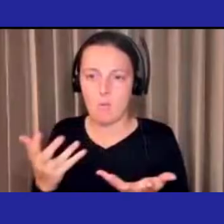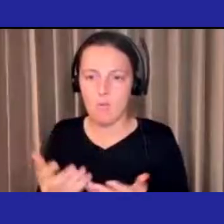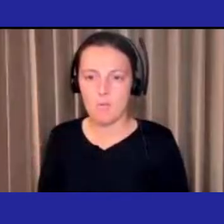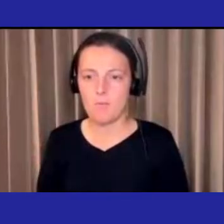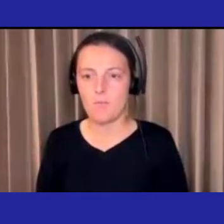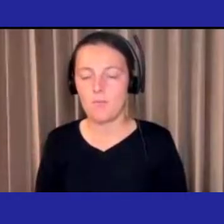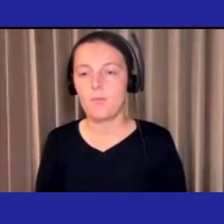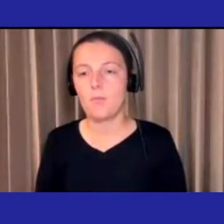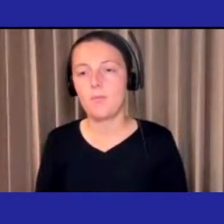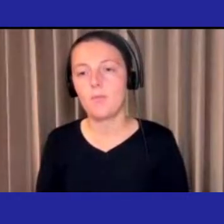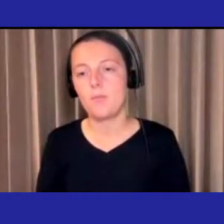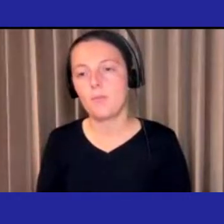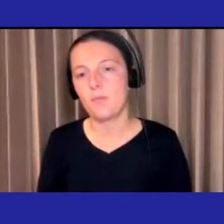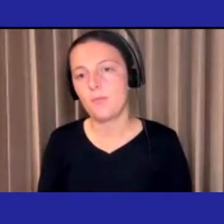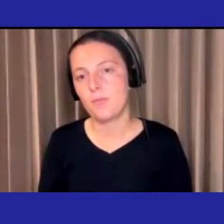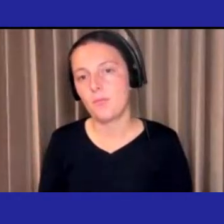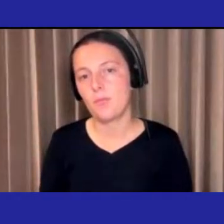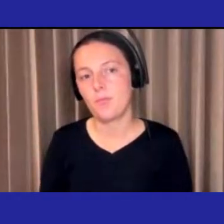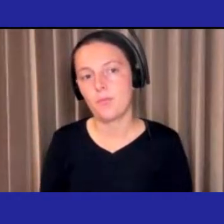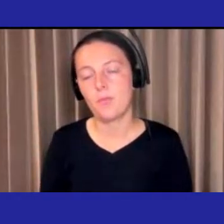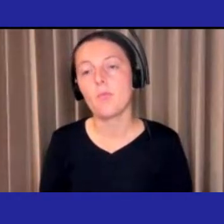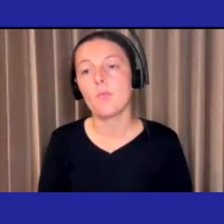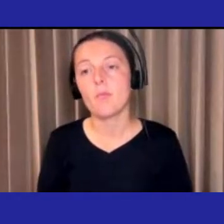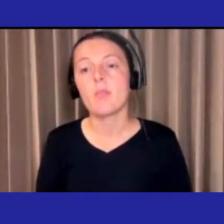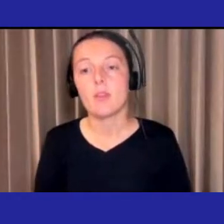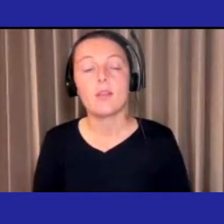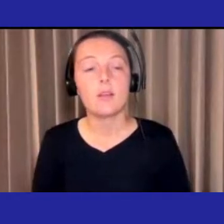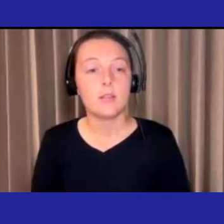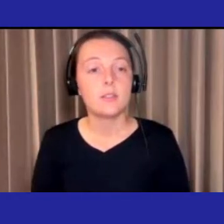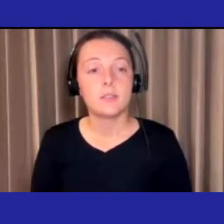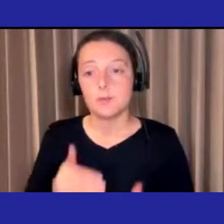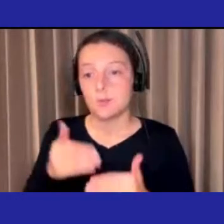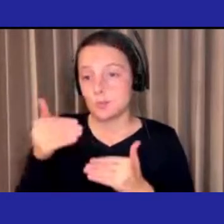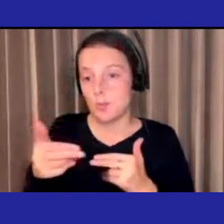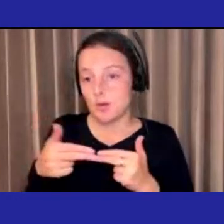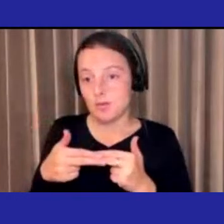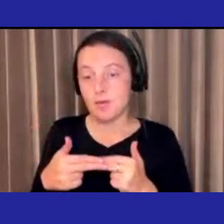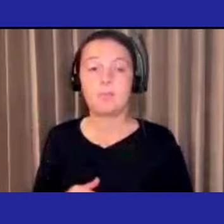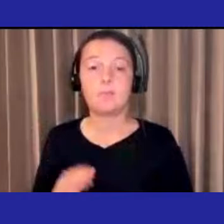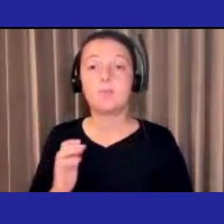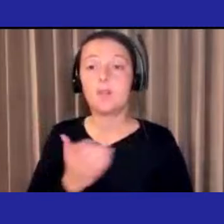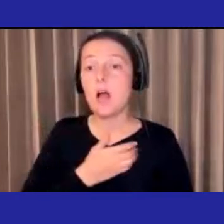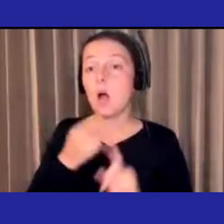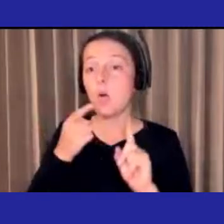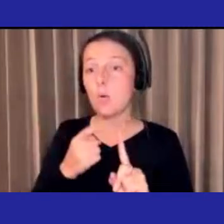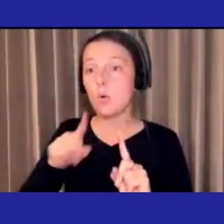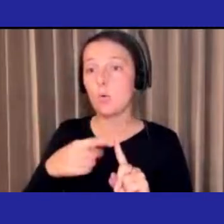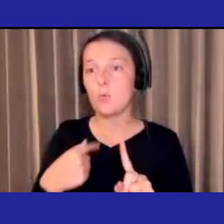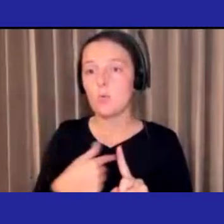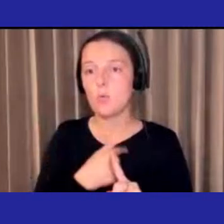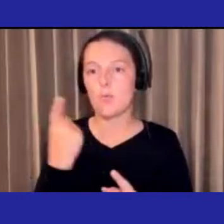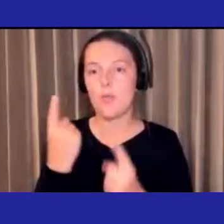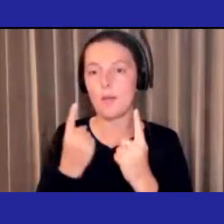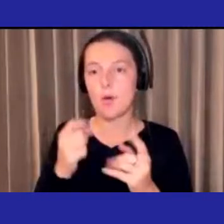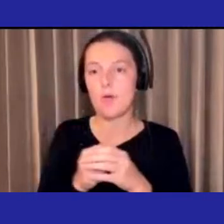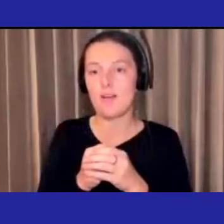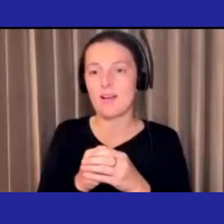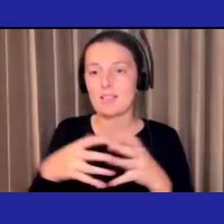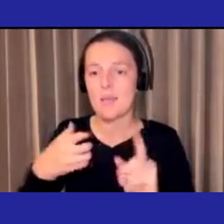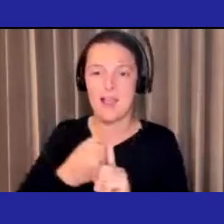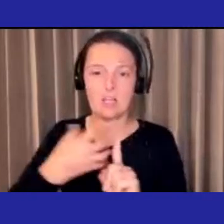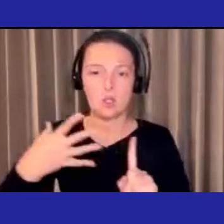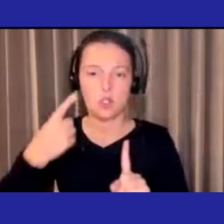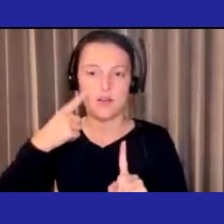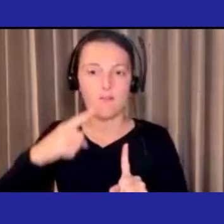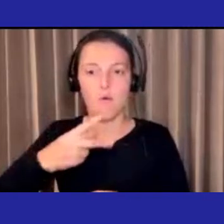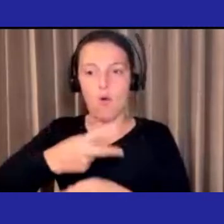We could go to the next slide. Yes. So our goals when we're thinking about the expansion of care for our patients with sickle